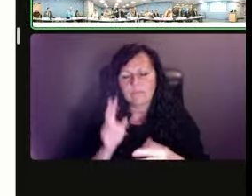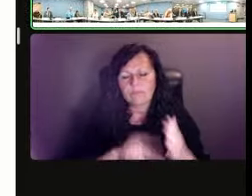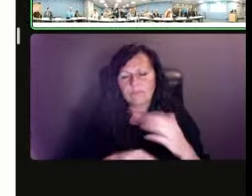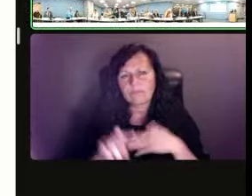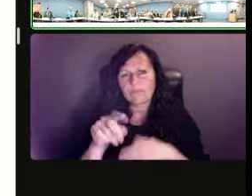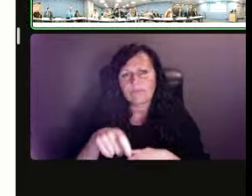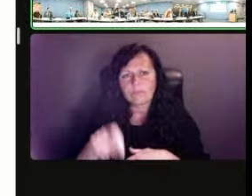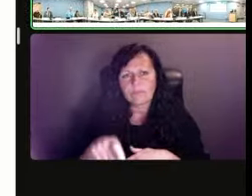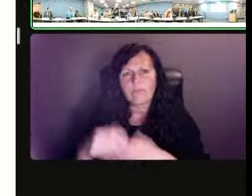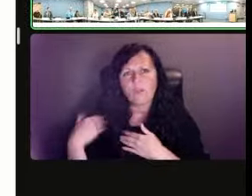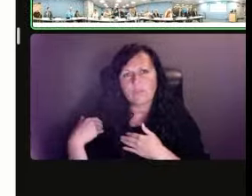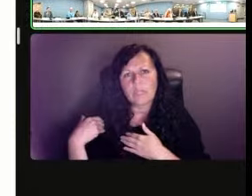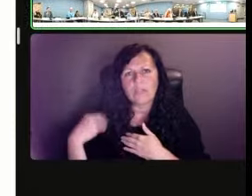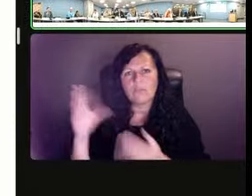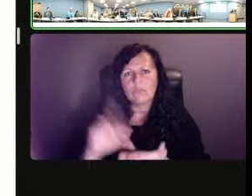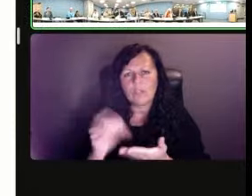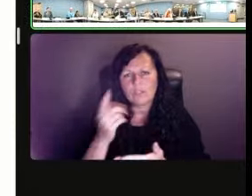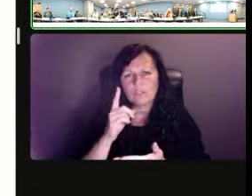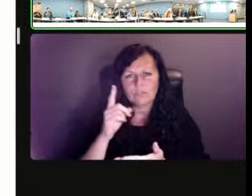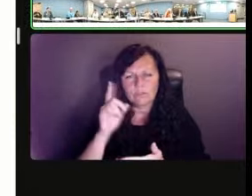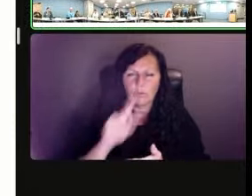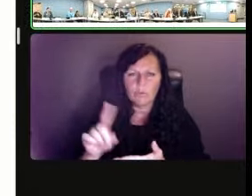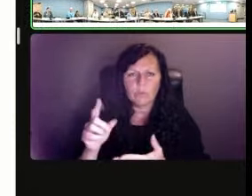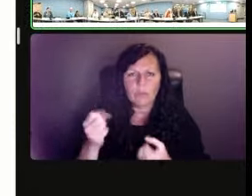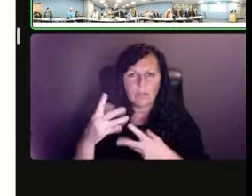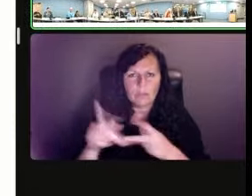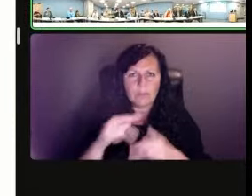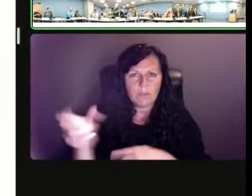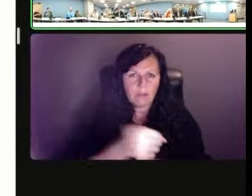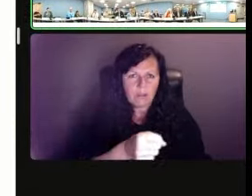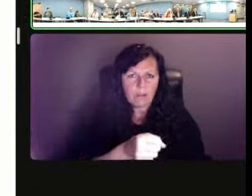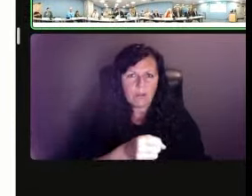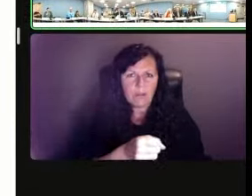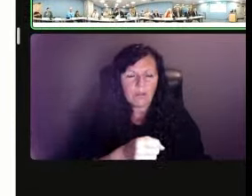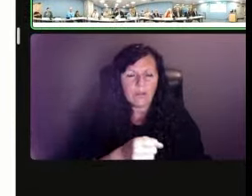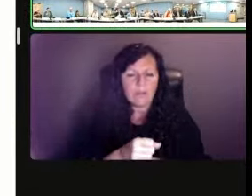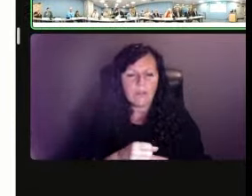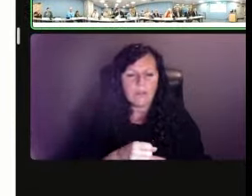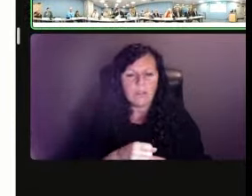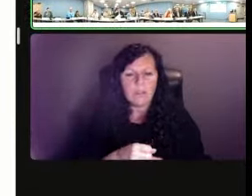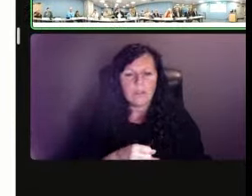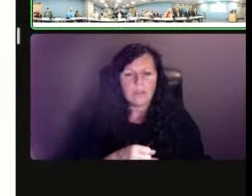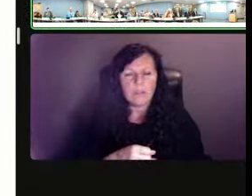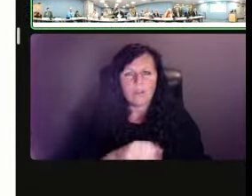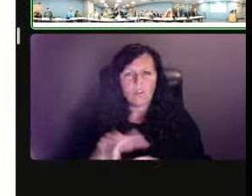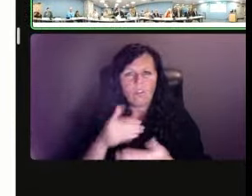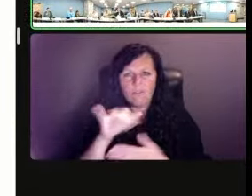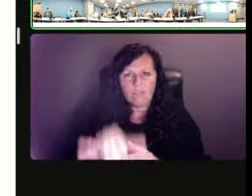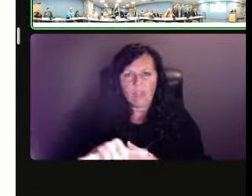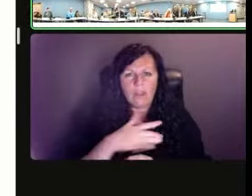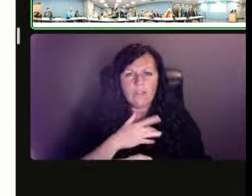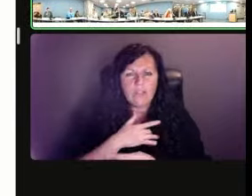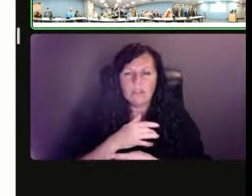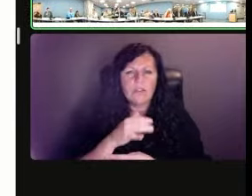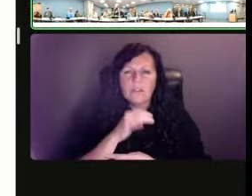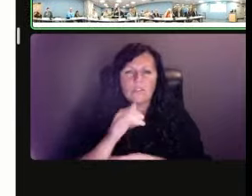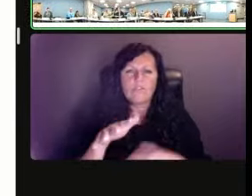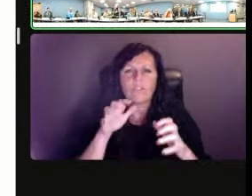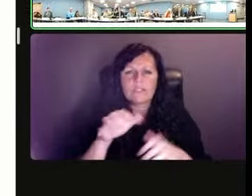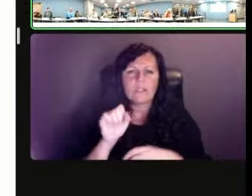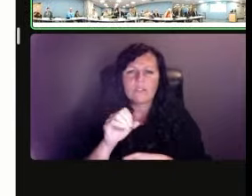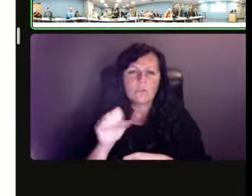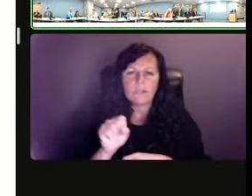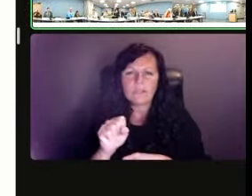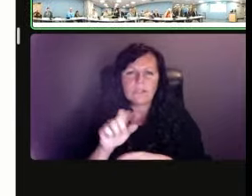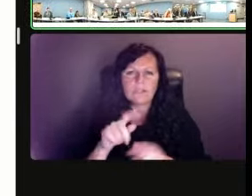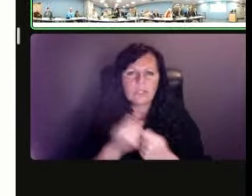obligated reductions in staff would be to not freeze the SOS team, but to fully expand it to